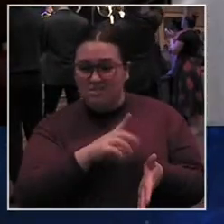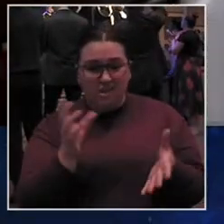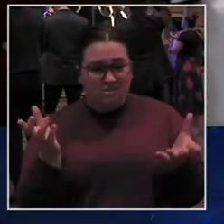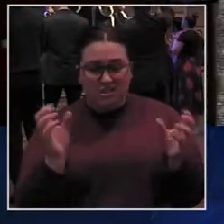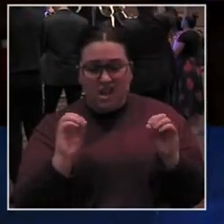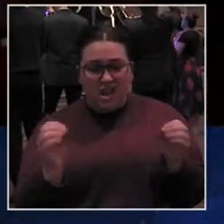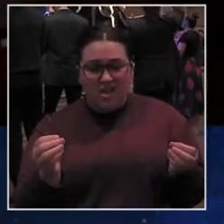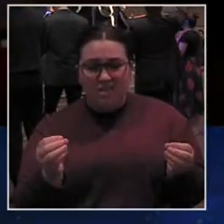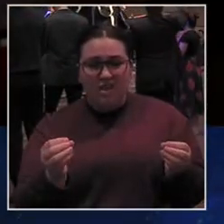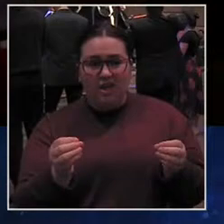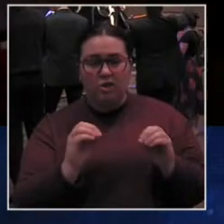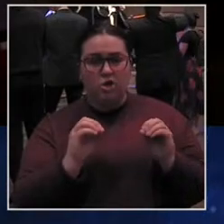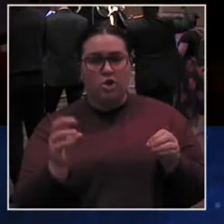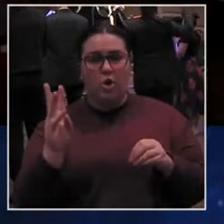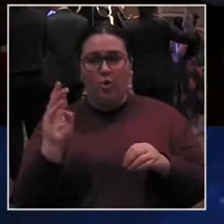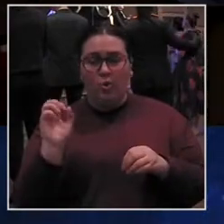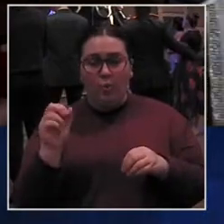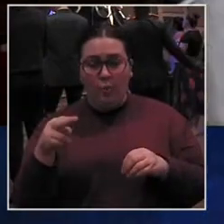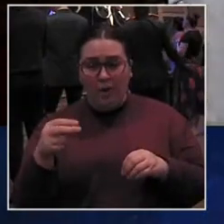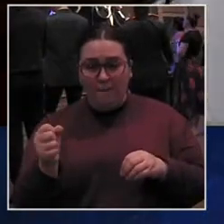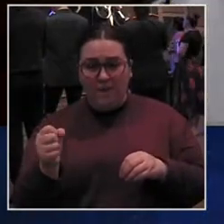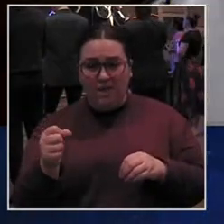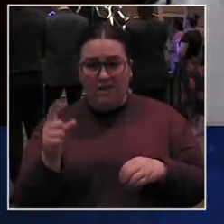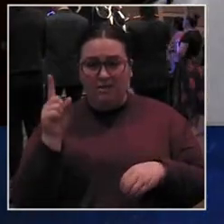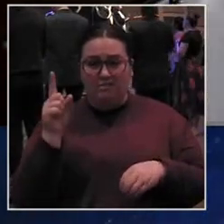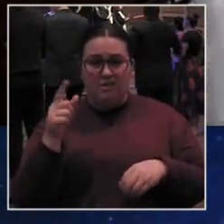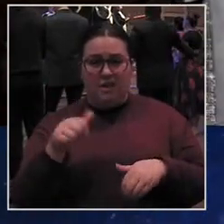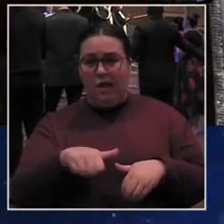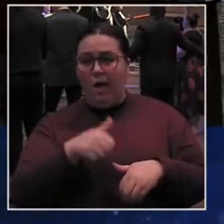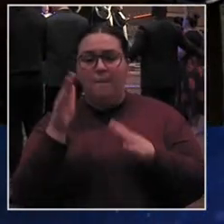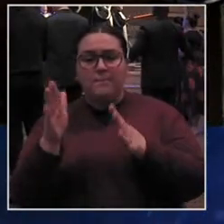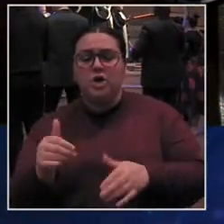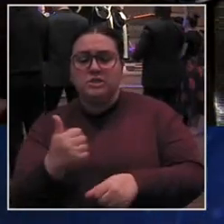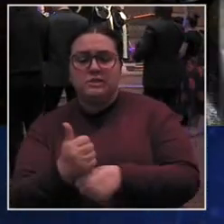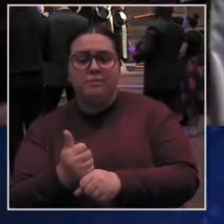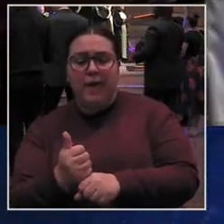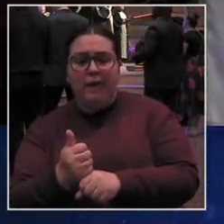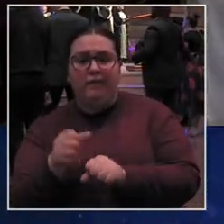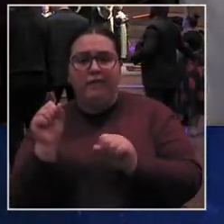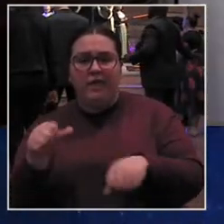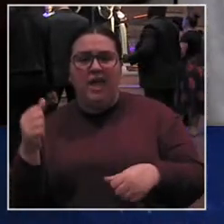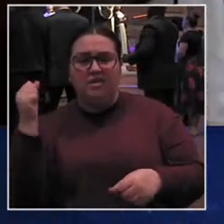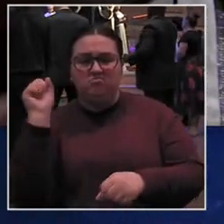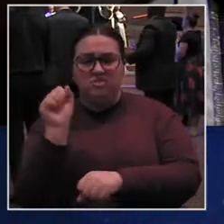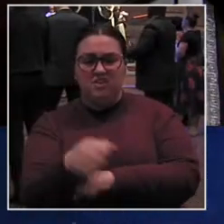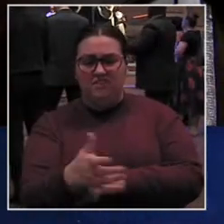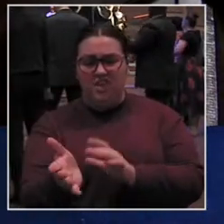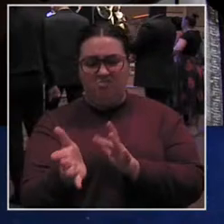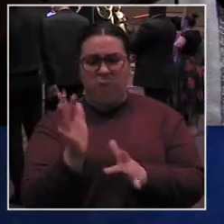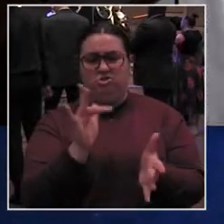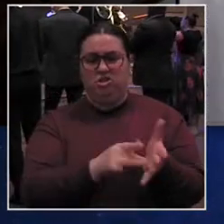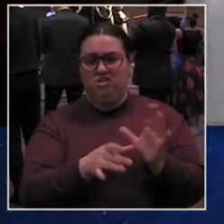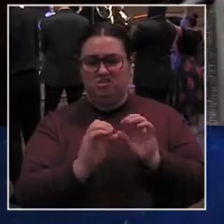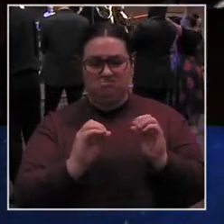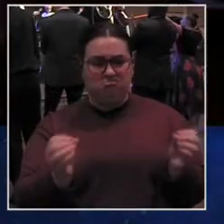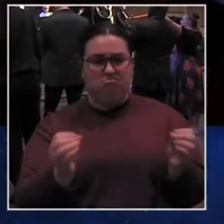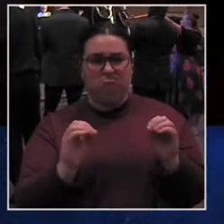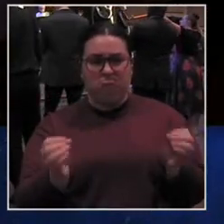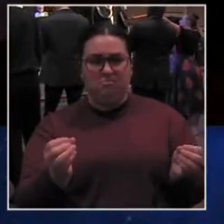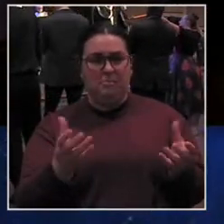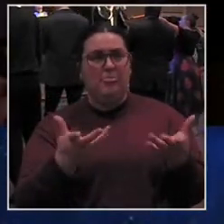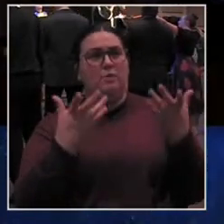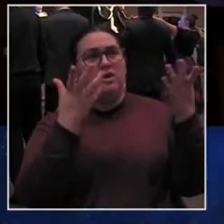no weapon that is prospered that can stand against my God. So we lift a praise to you,